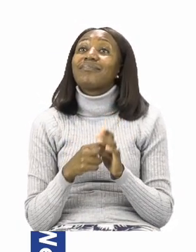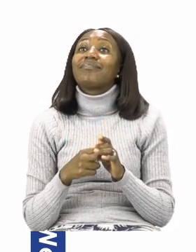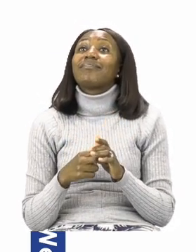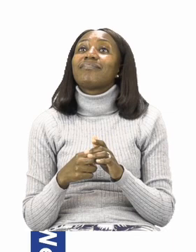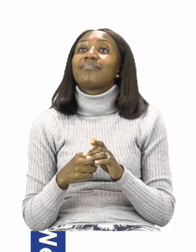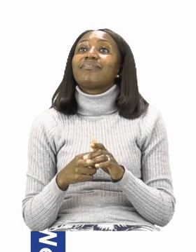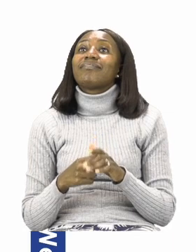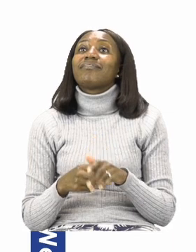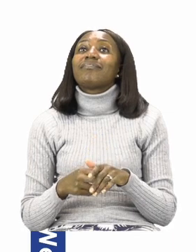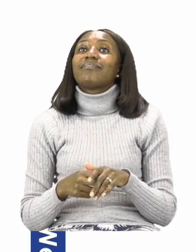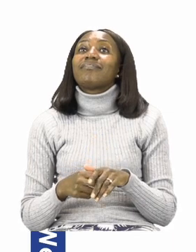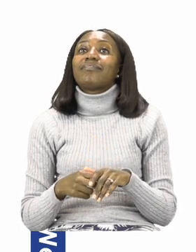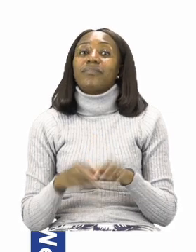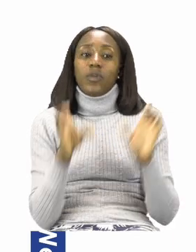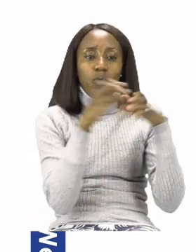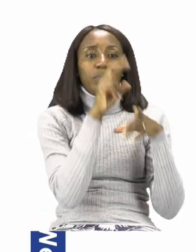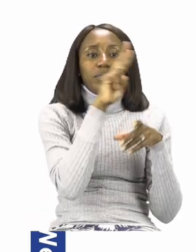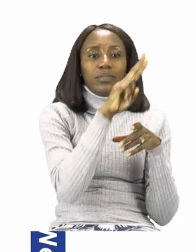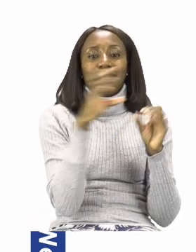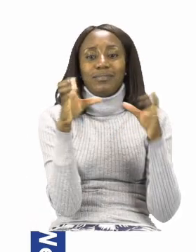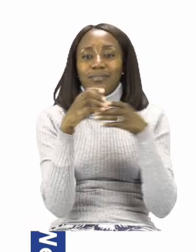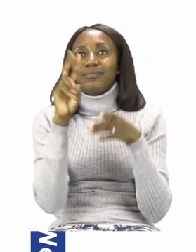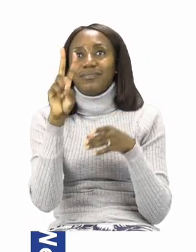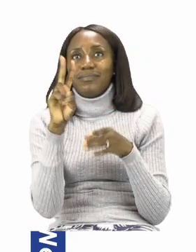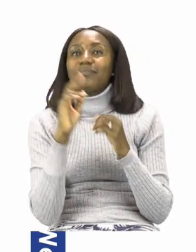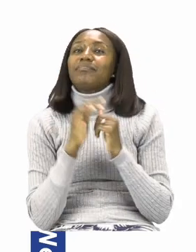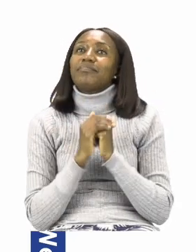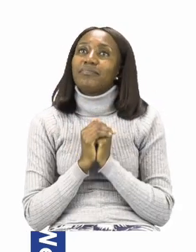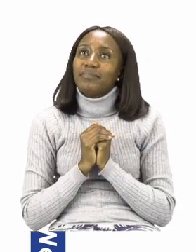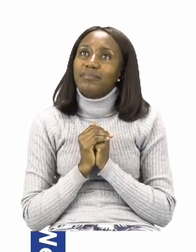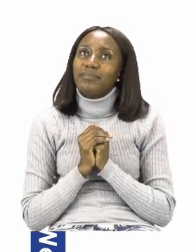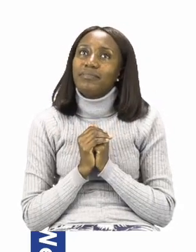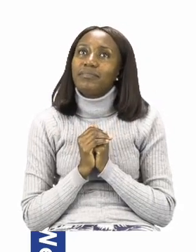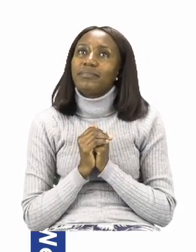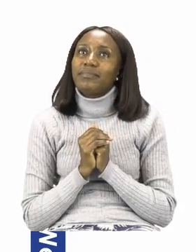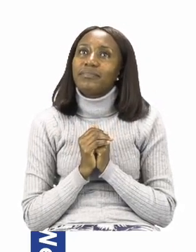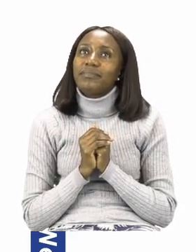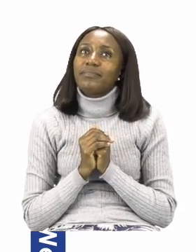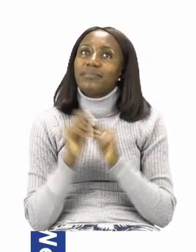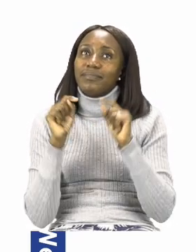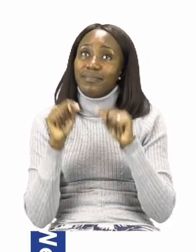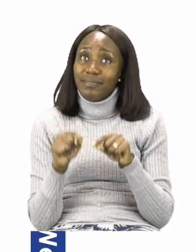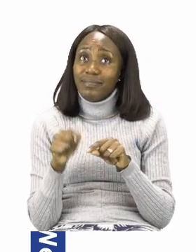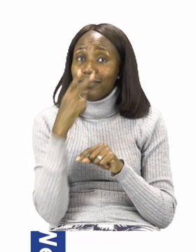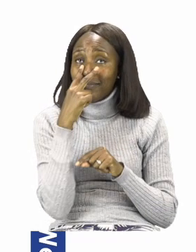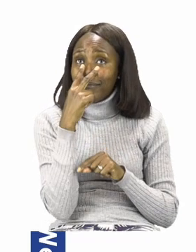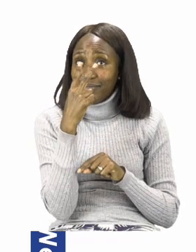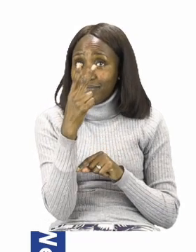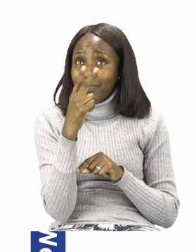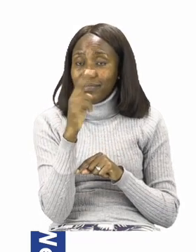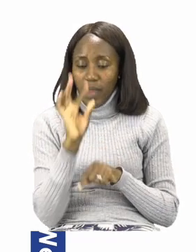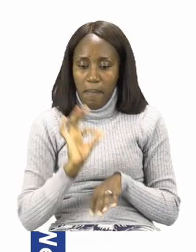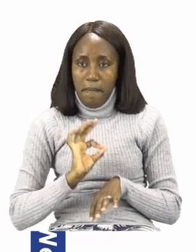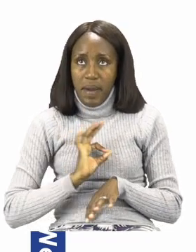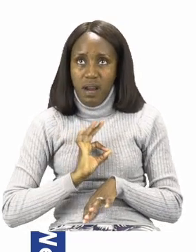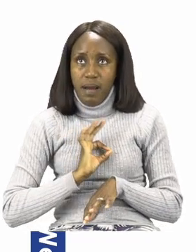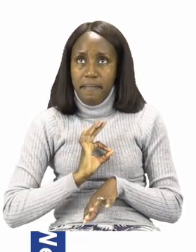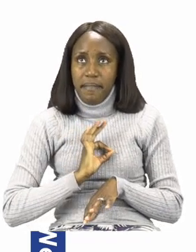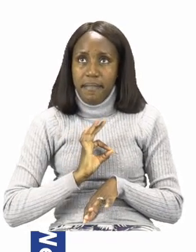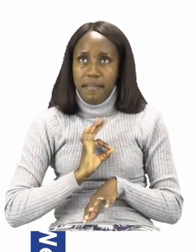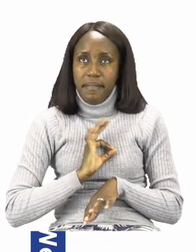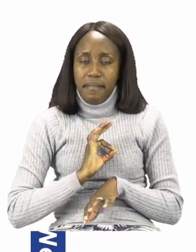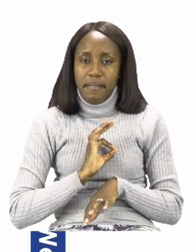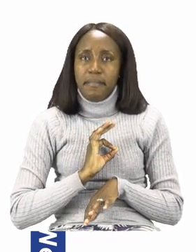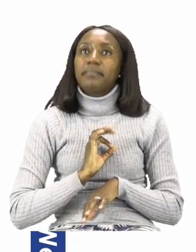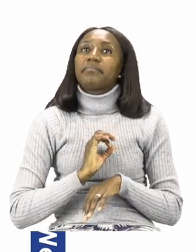in 2s. Now I want us to look at all these medals won